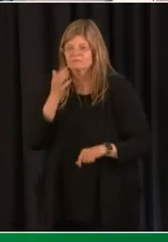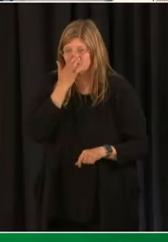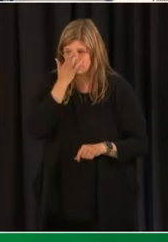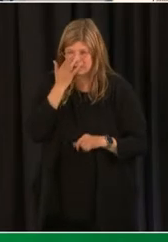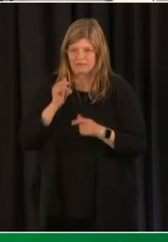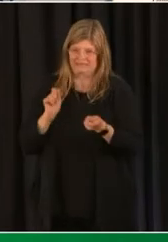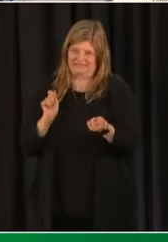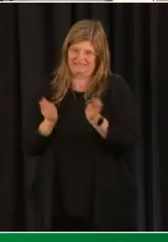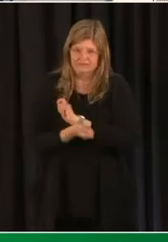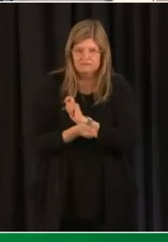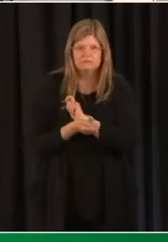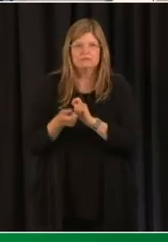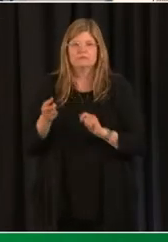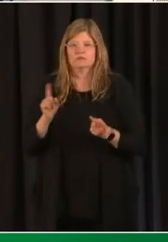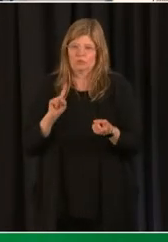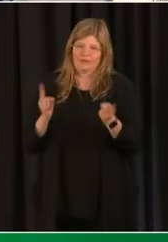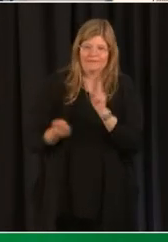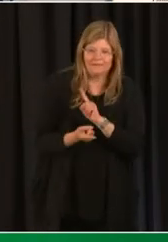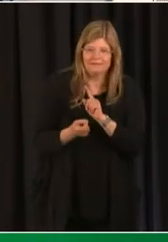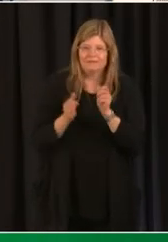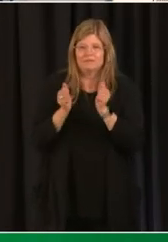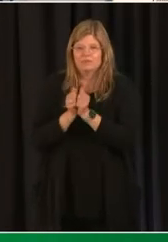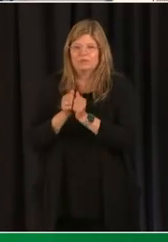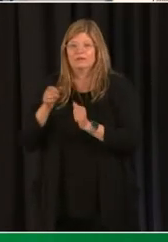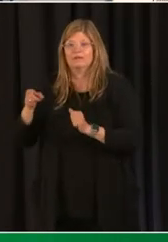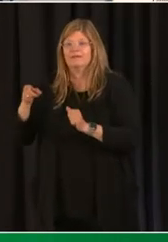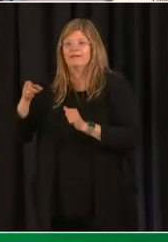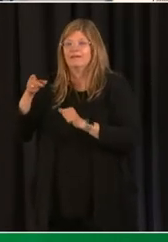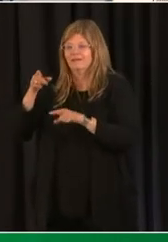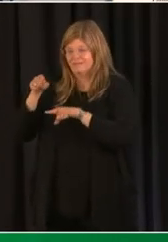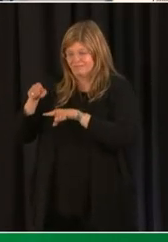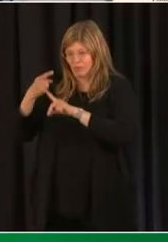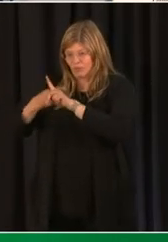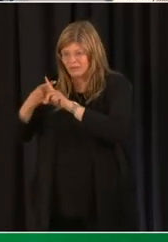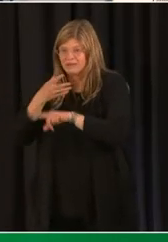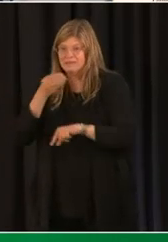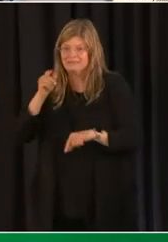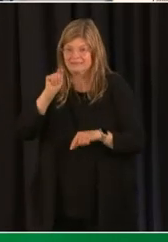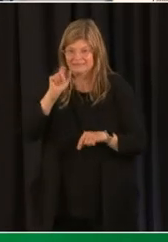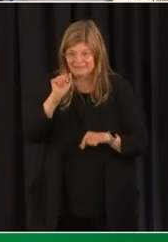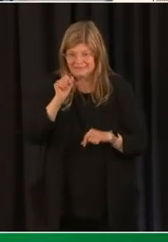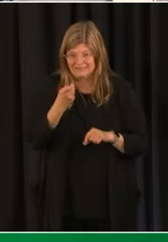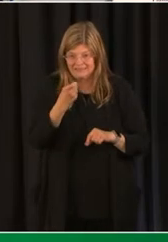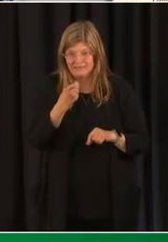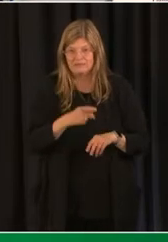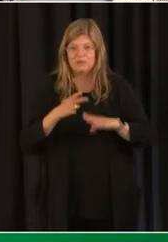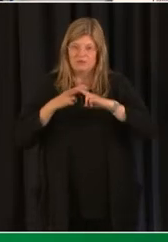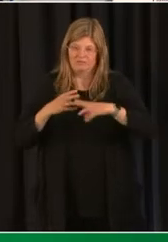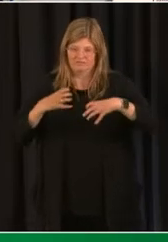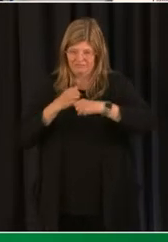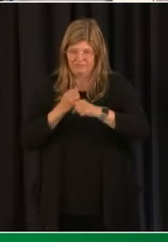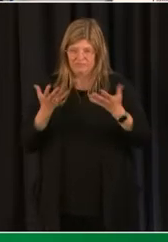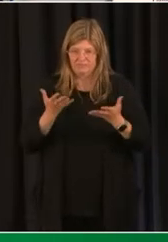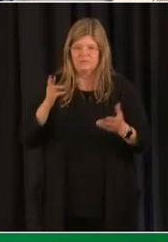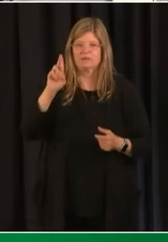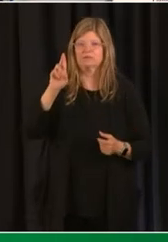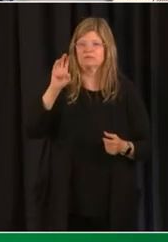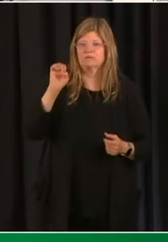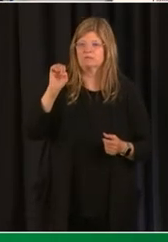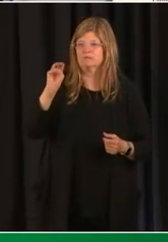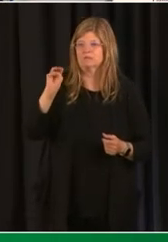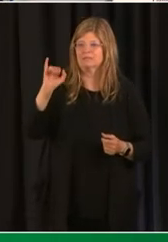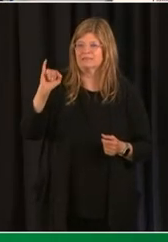and tax payment program, as we know it, called REMIT, extended the District of Columbia's Housing Finance